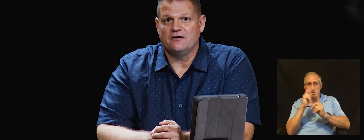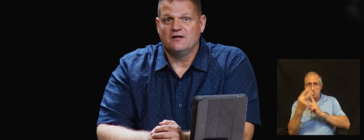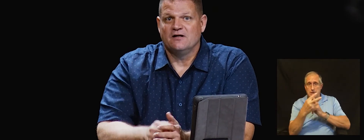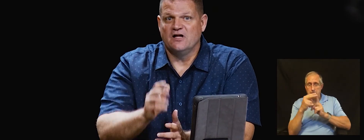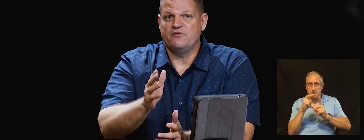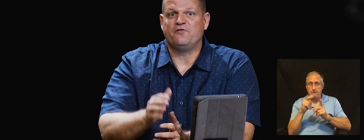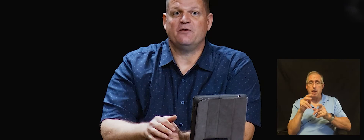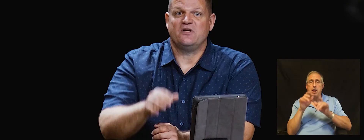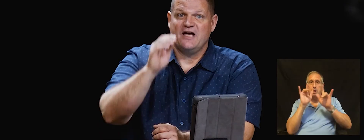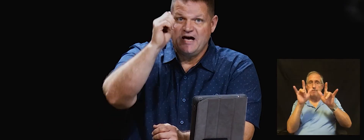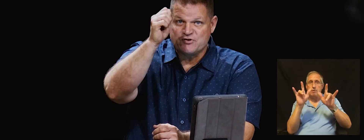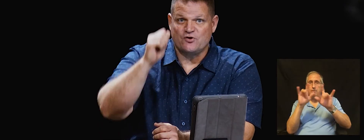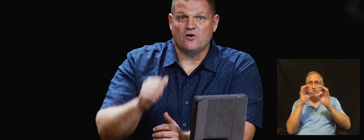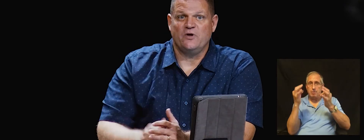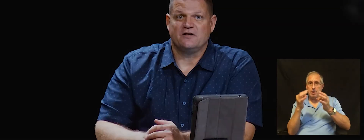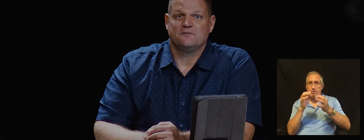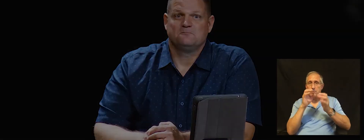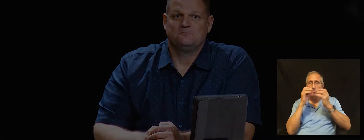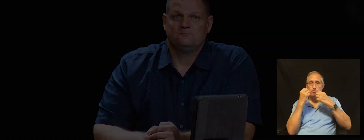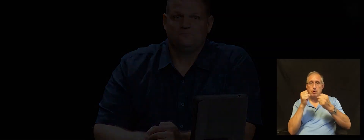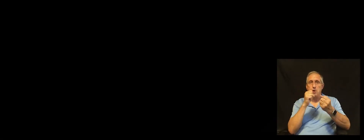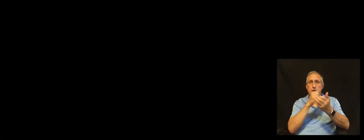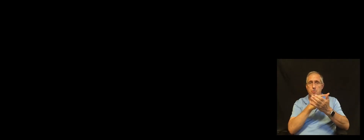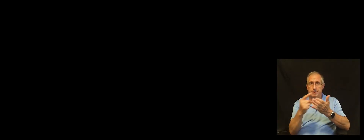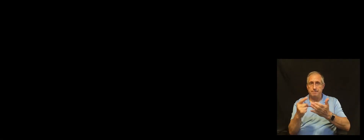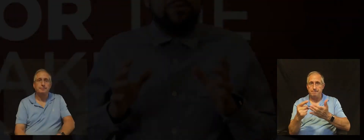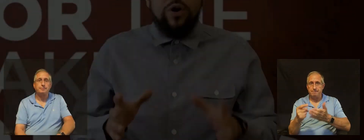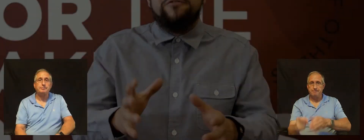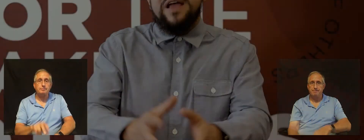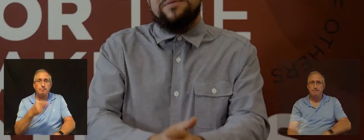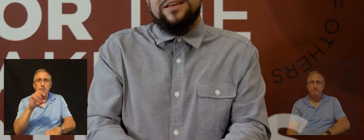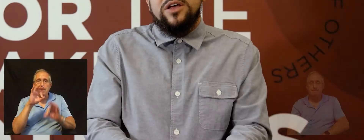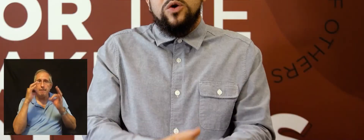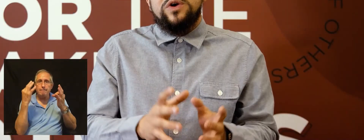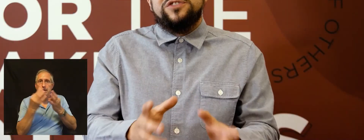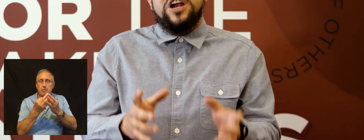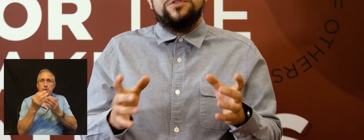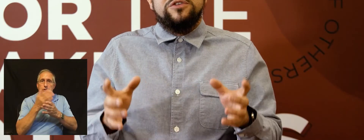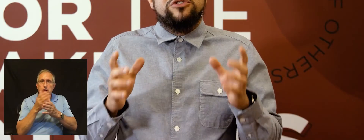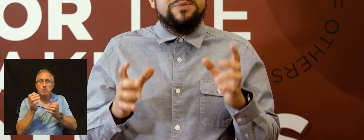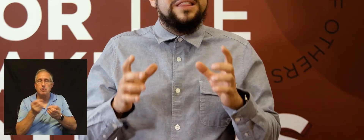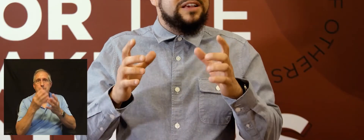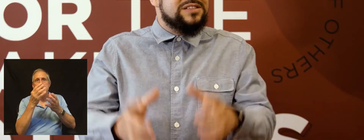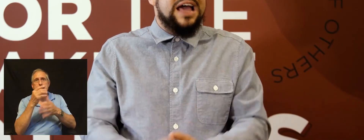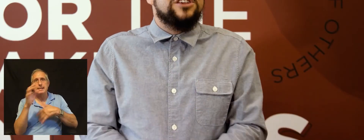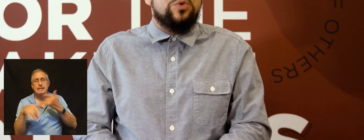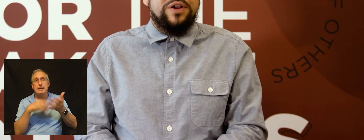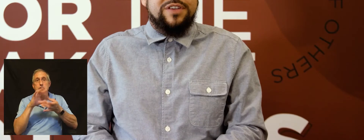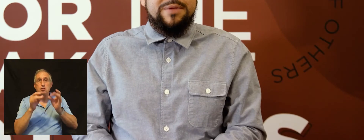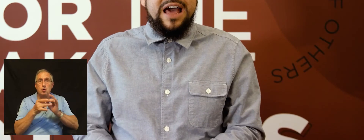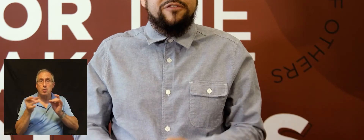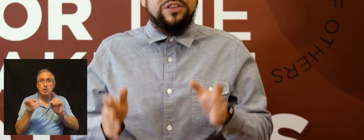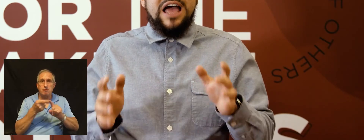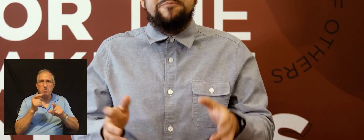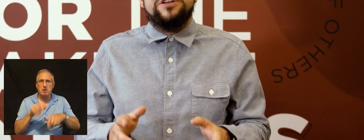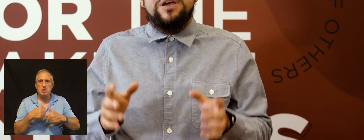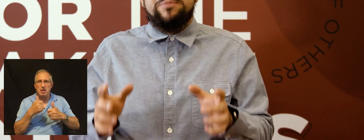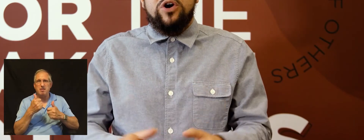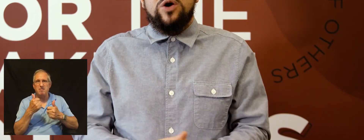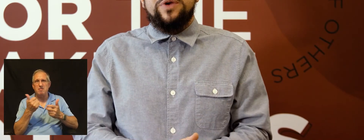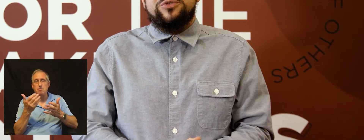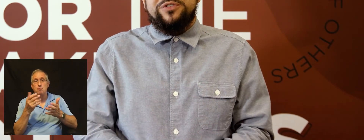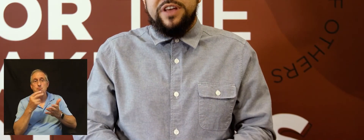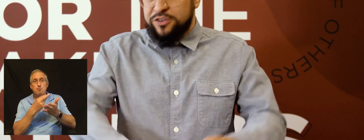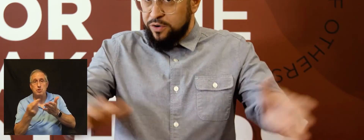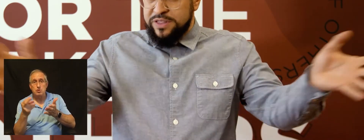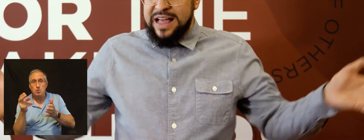coming Tuesday. Love you, family. Have a strong week. Pure Heart family, We've shared with you so many of the exciting stories coming out of our LifeBridge at